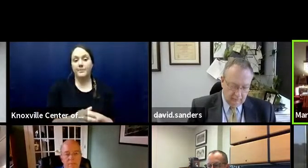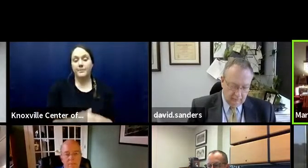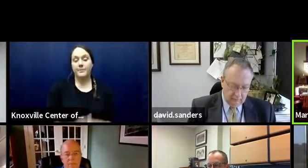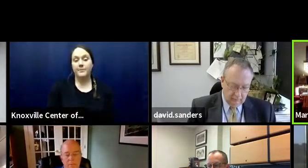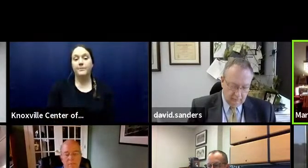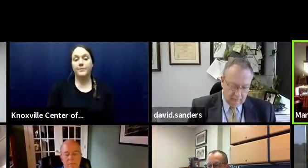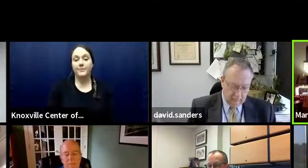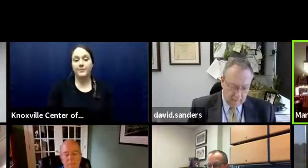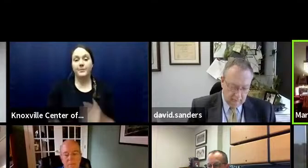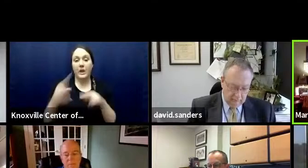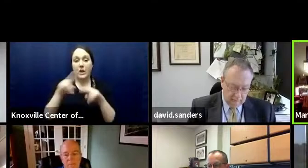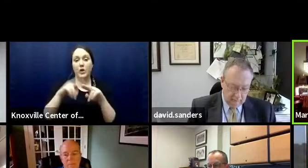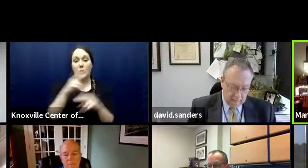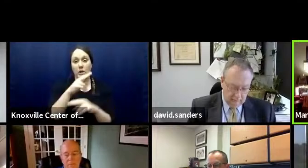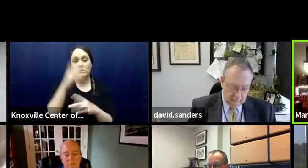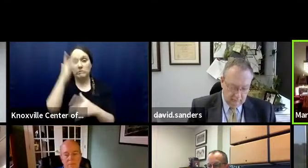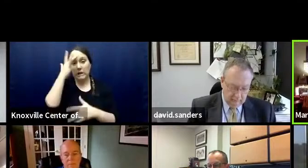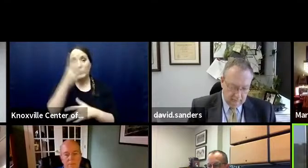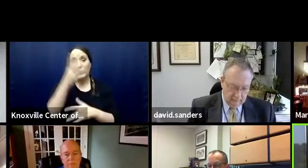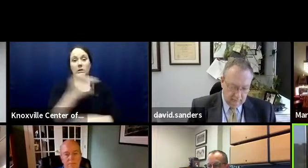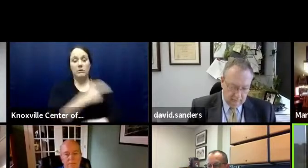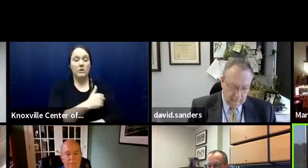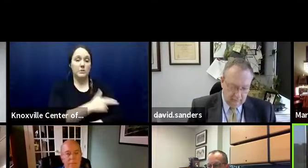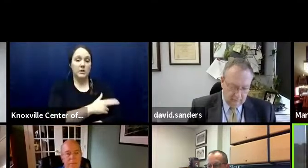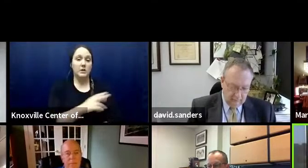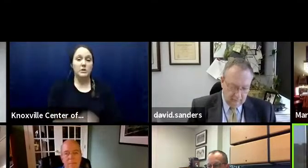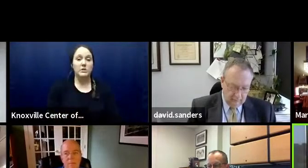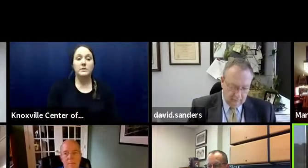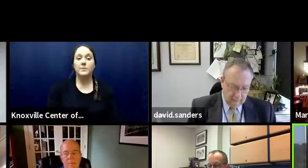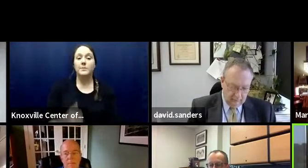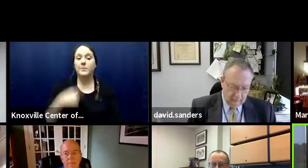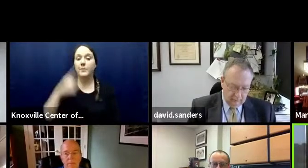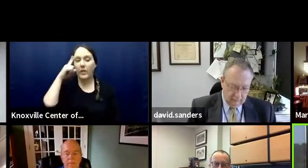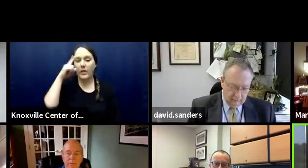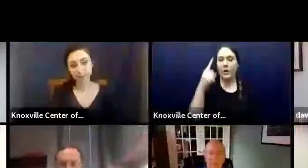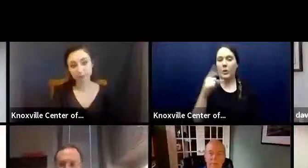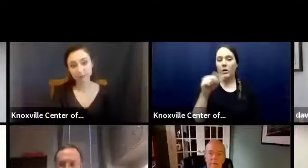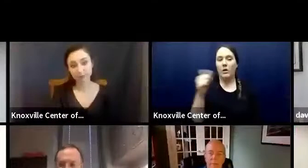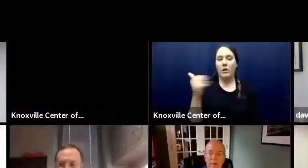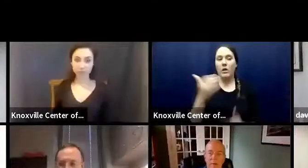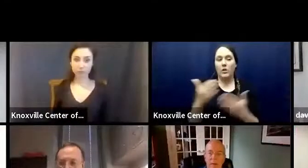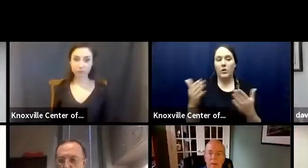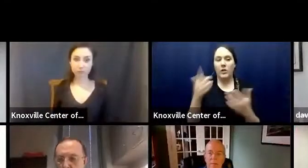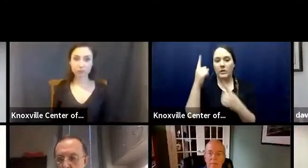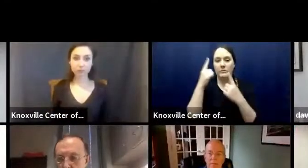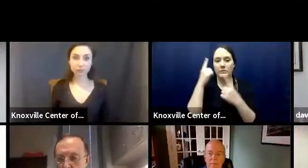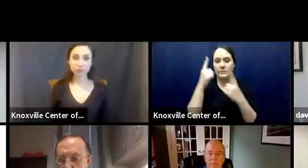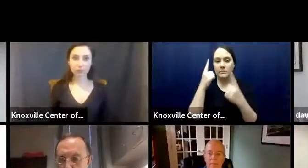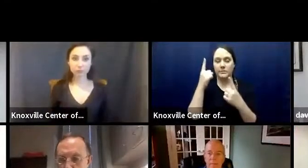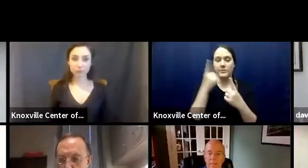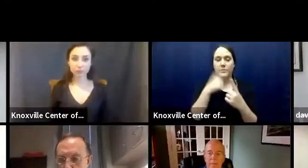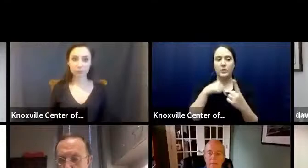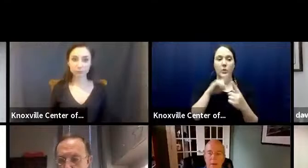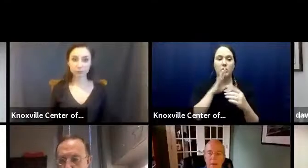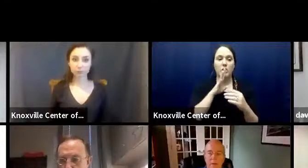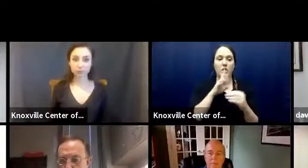the community and hospitalizations. I think there is one other thing to consider here too, when we are talking about human